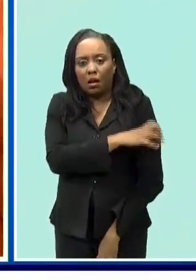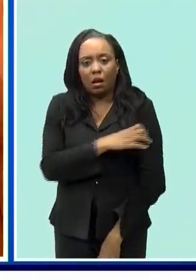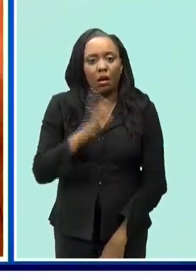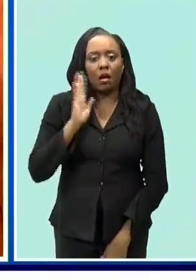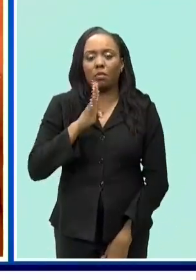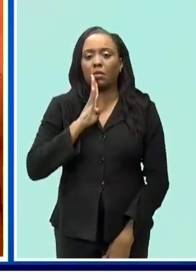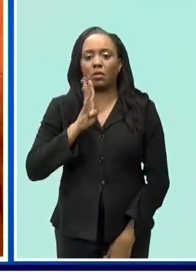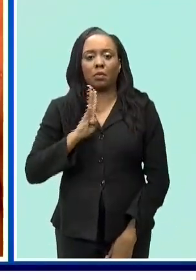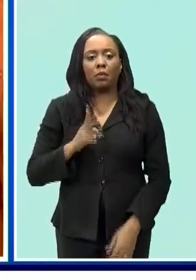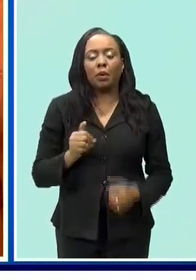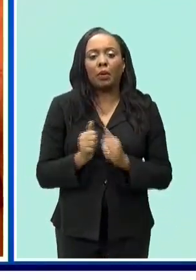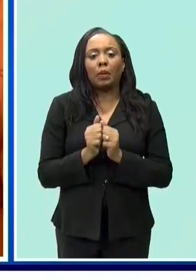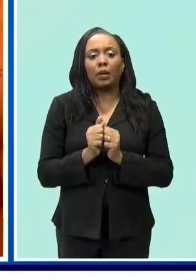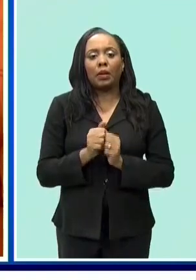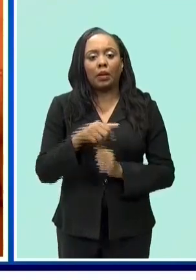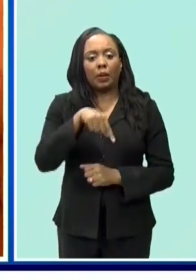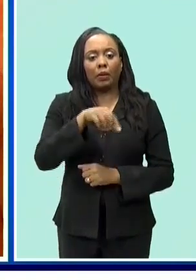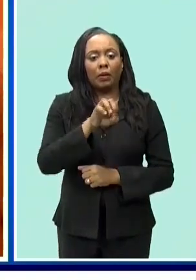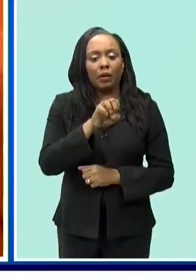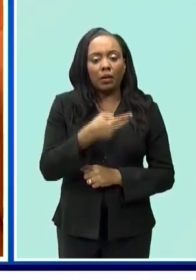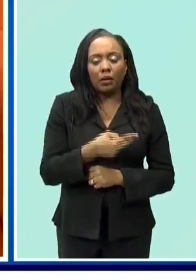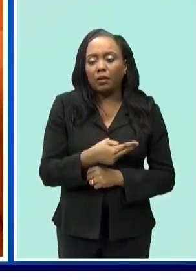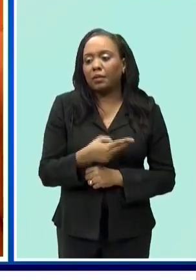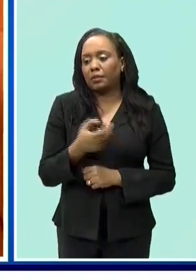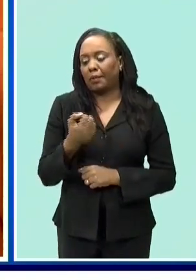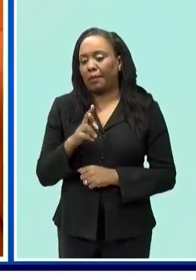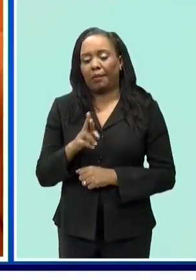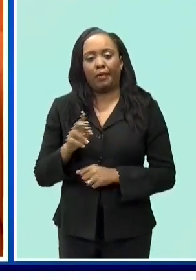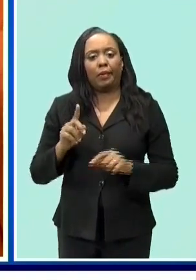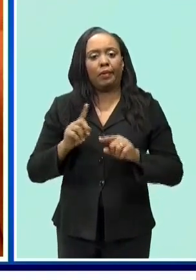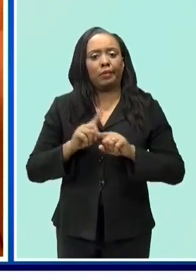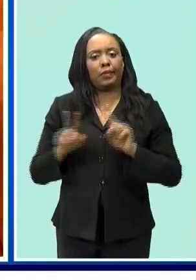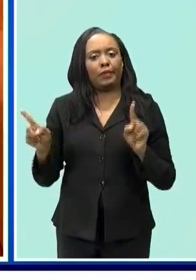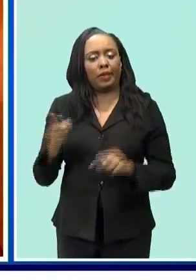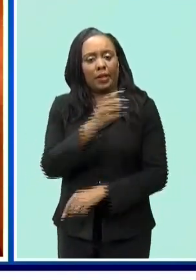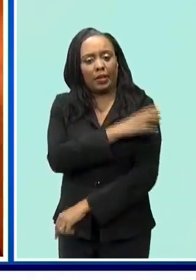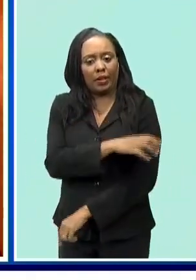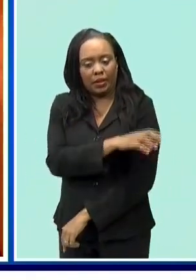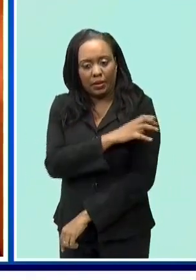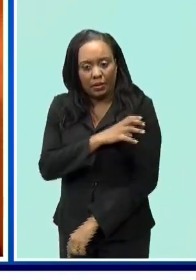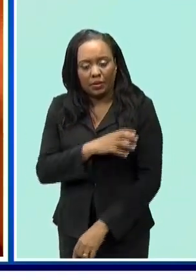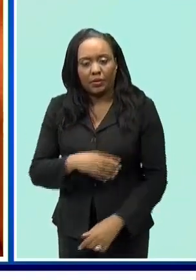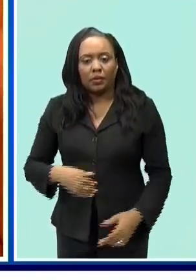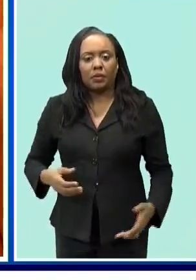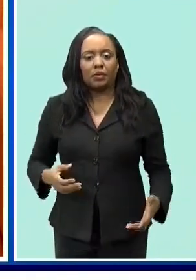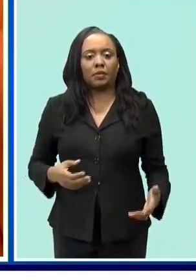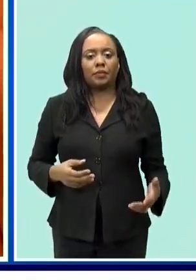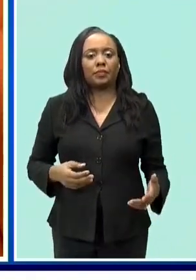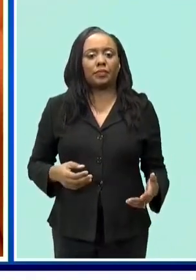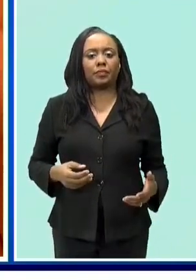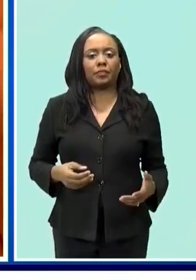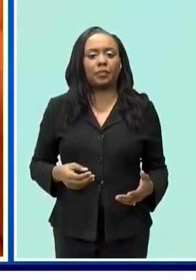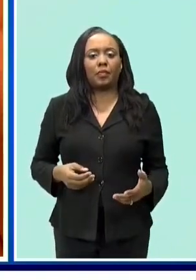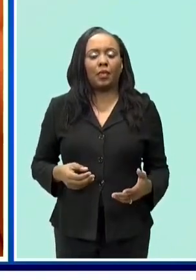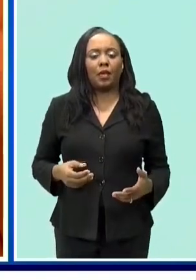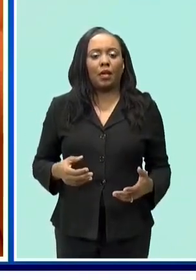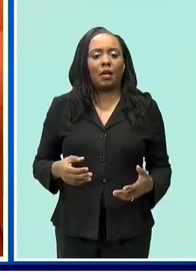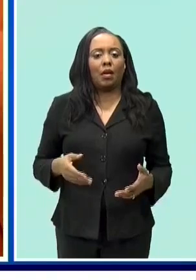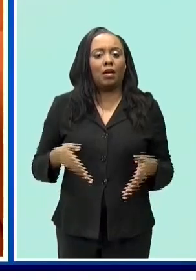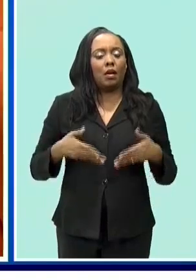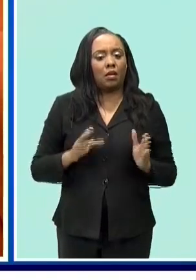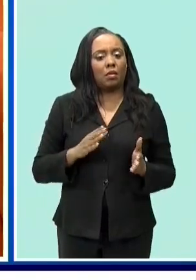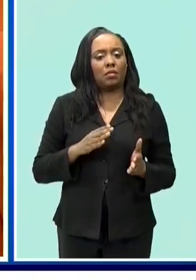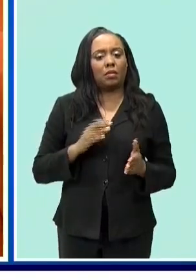the QEH to see if we can even allow those officers, the medical staff of the hospital